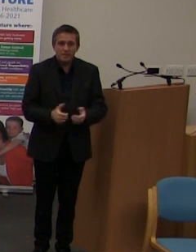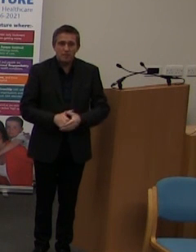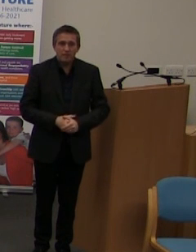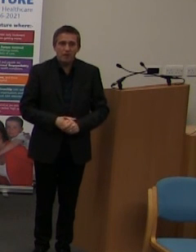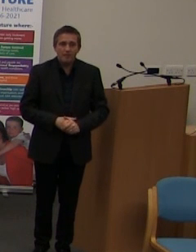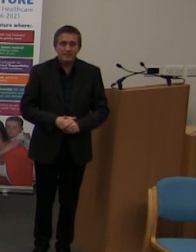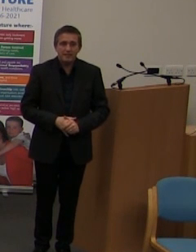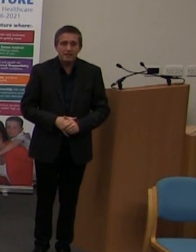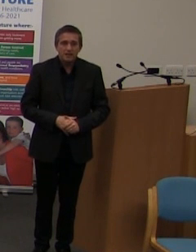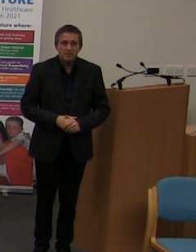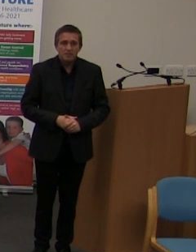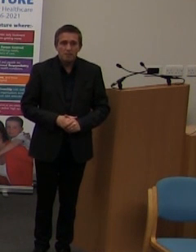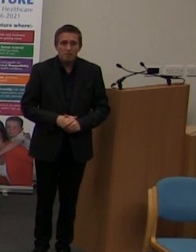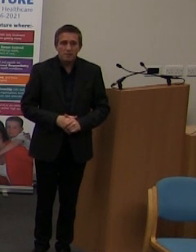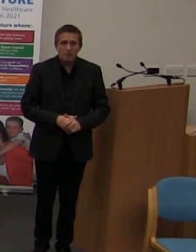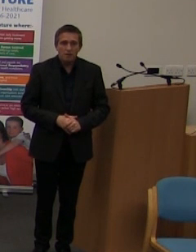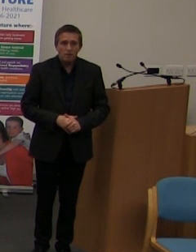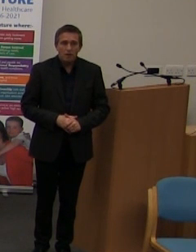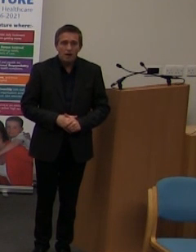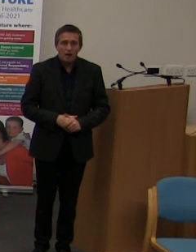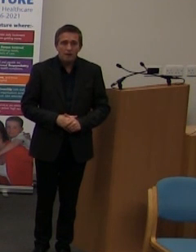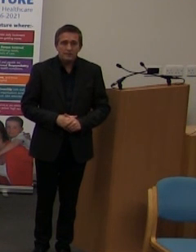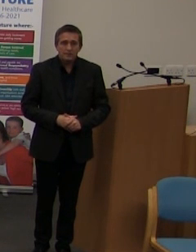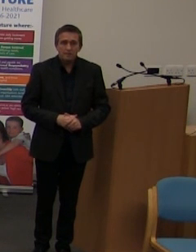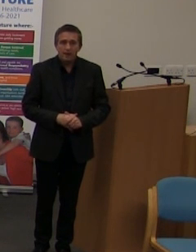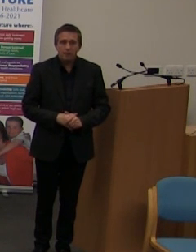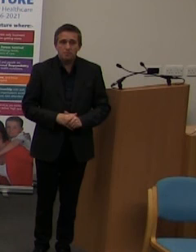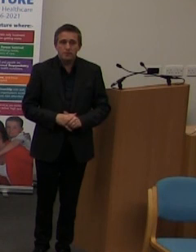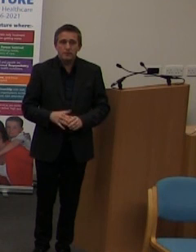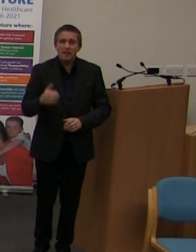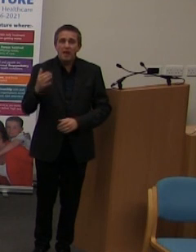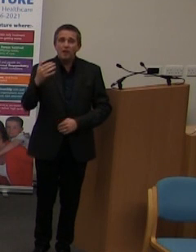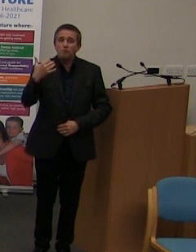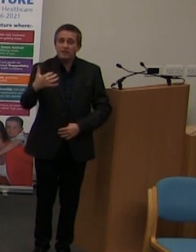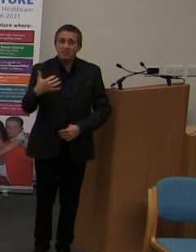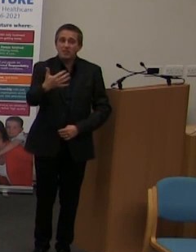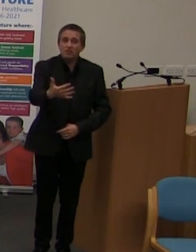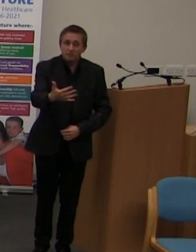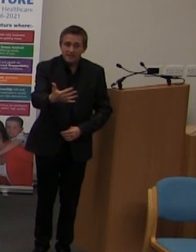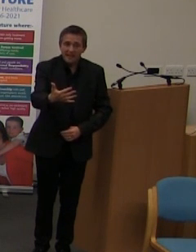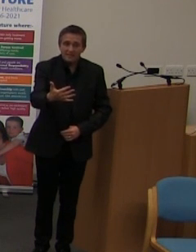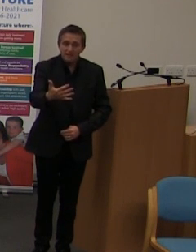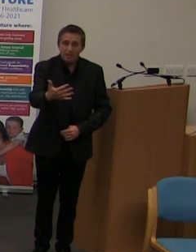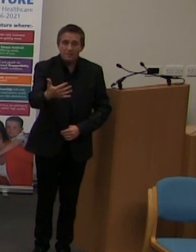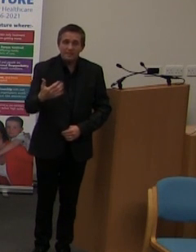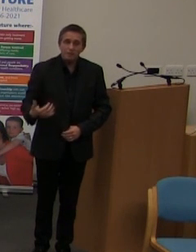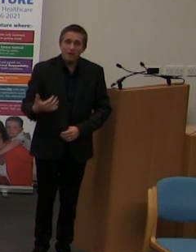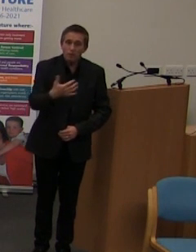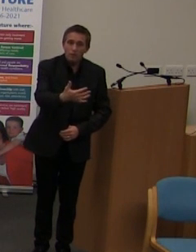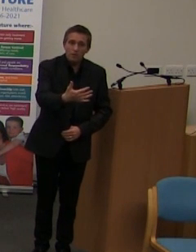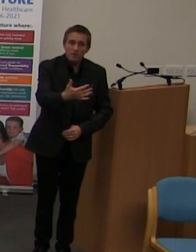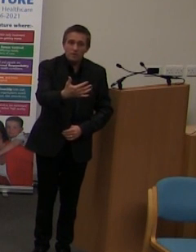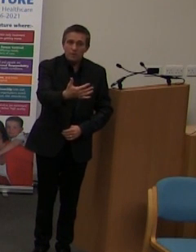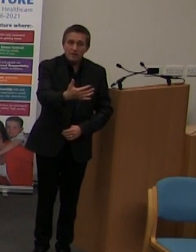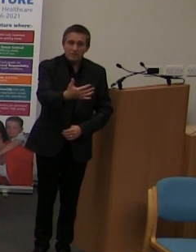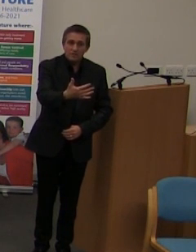to text would be far easier. Just a couple of months ago, my husband, because he couldn't contact the pharmacy, went